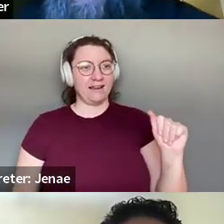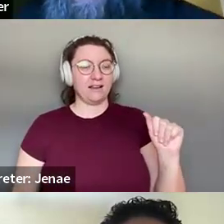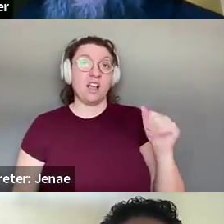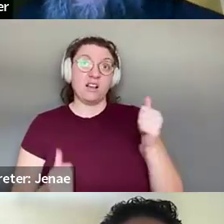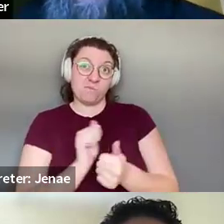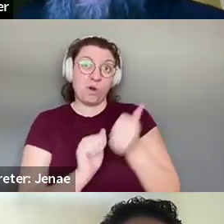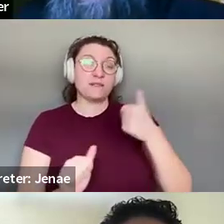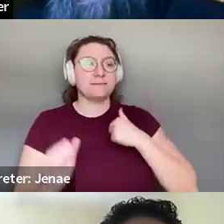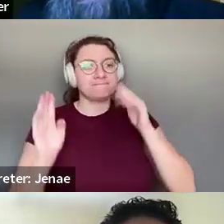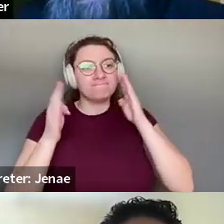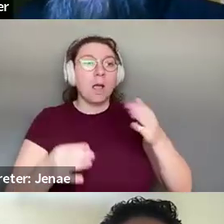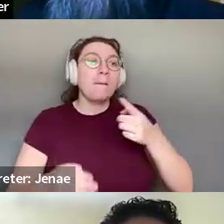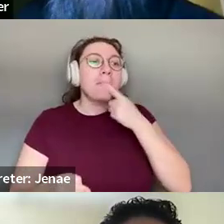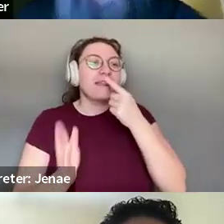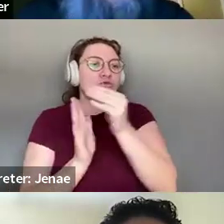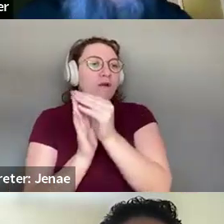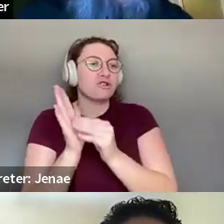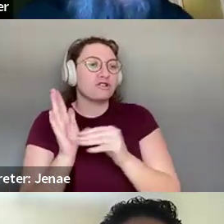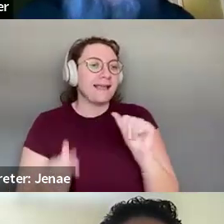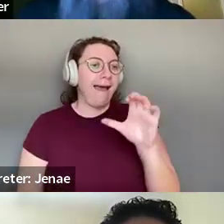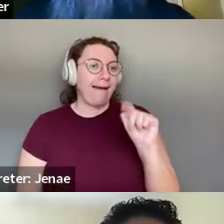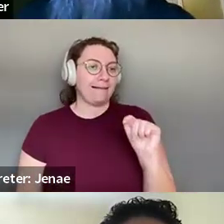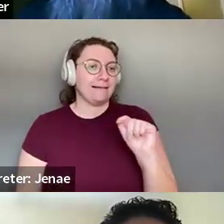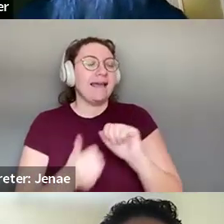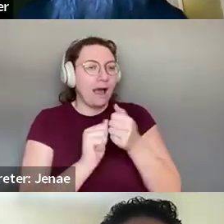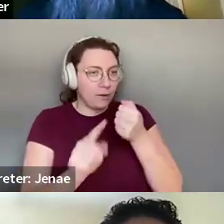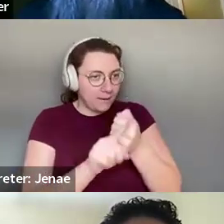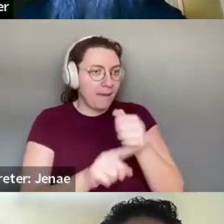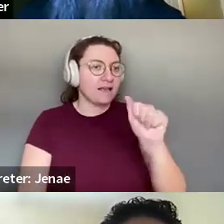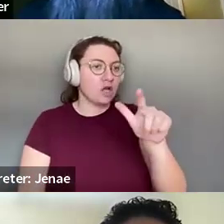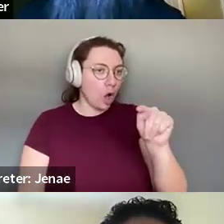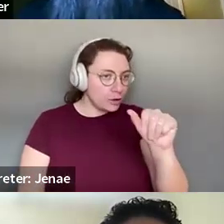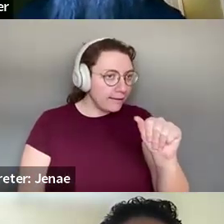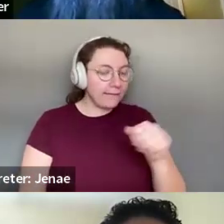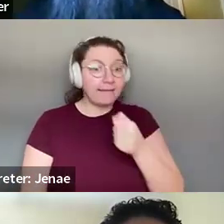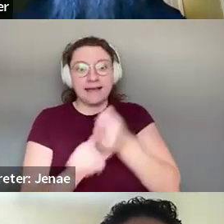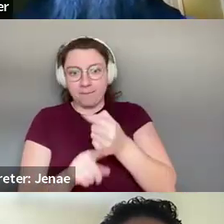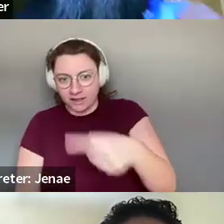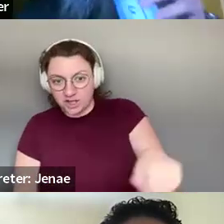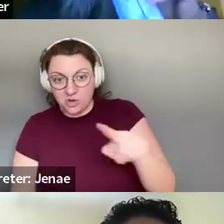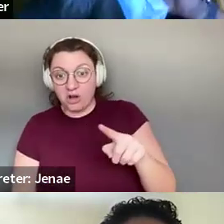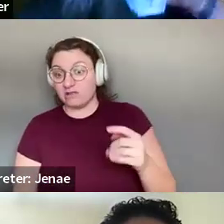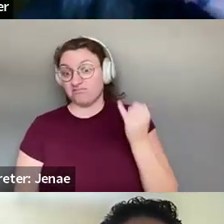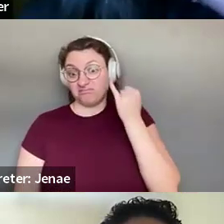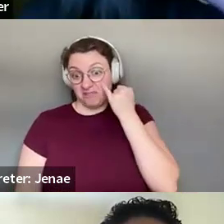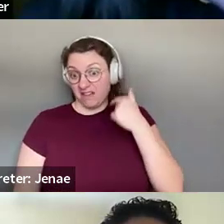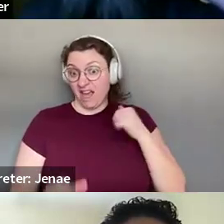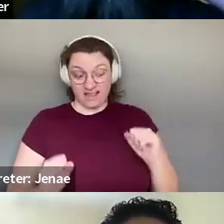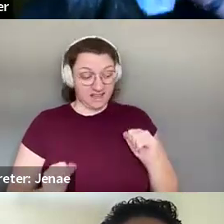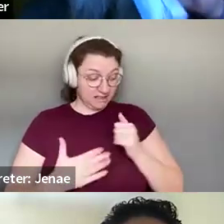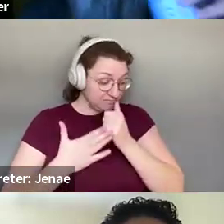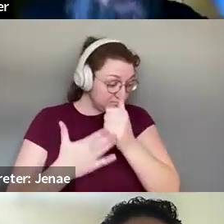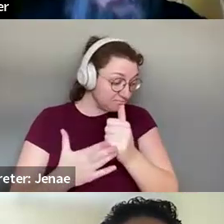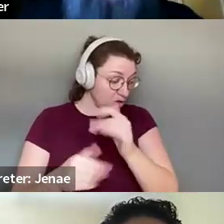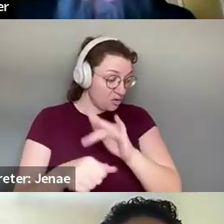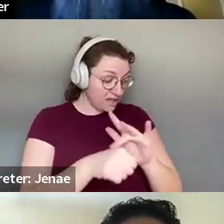my focus will be on the Public Records Act and how that impacts Alta and how that'll impact all of you. So if I could ever be a resource of any kind, feel